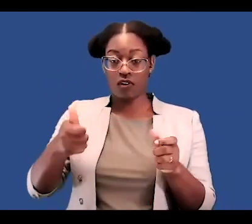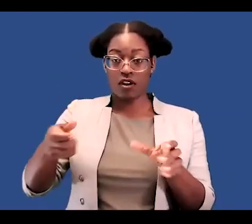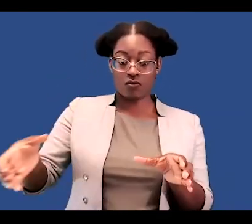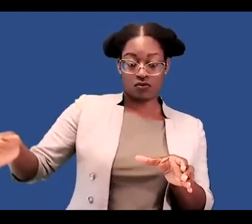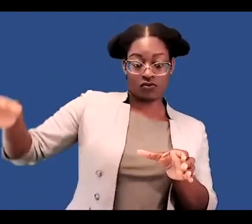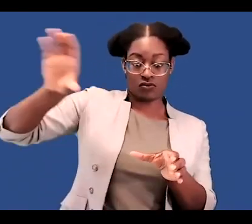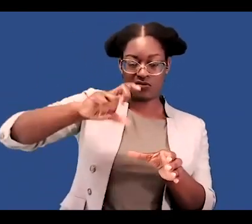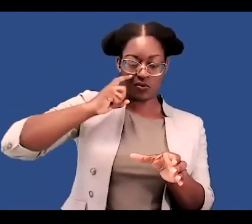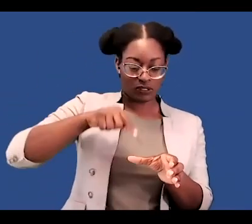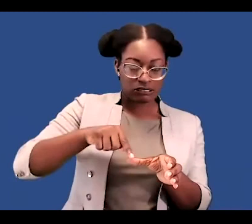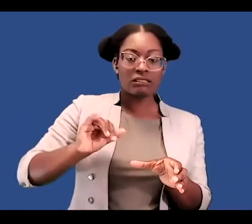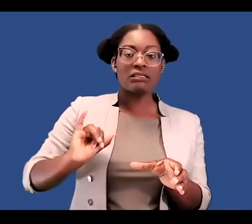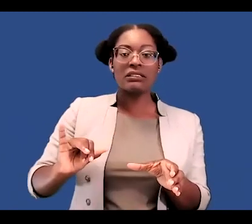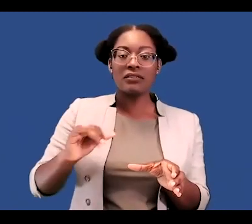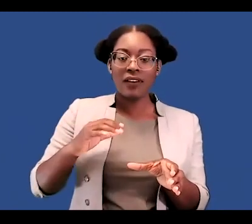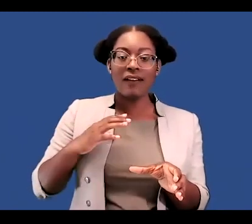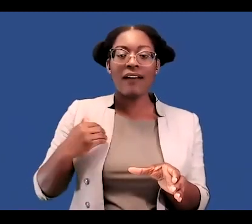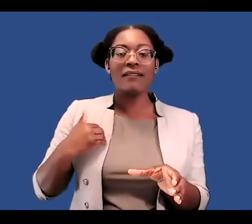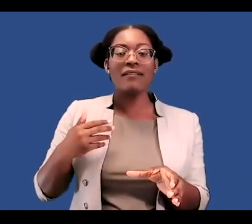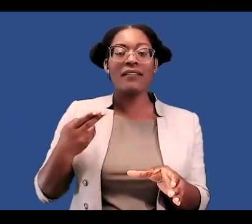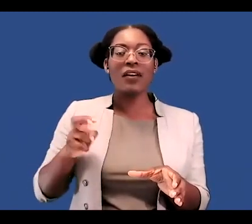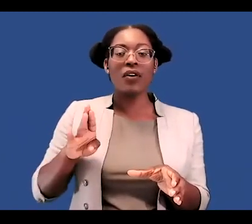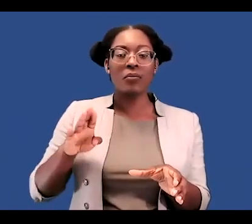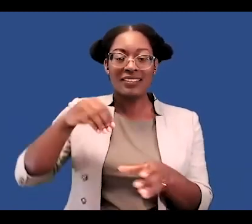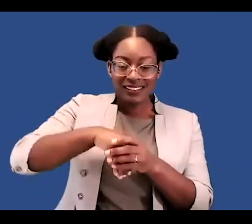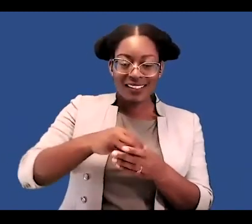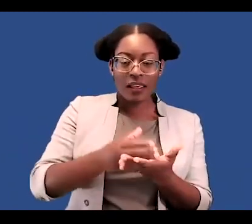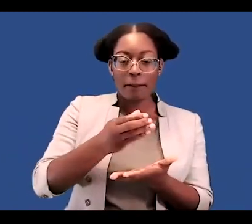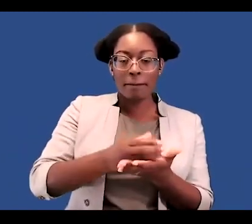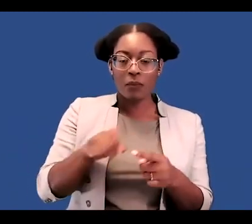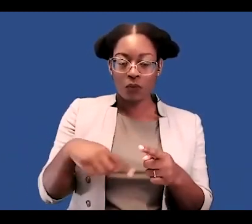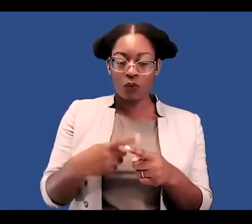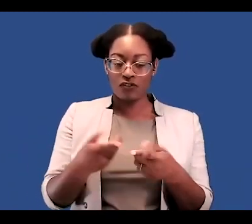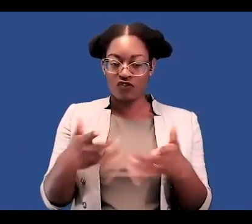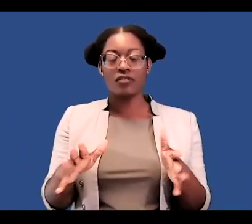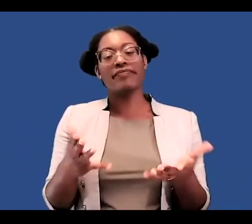So I'm just filling this up. I have hot water dispenser over here.